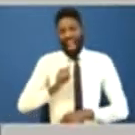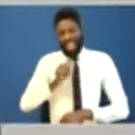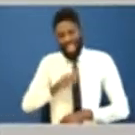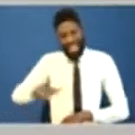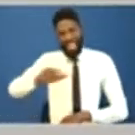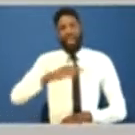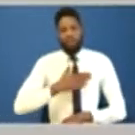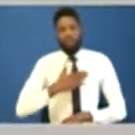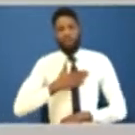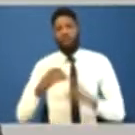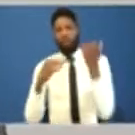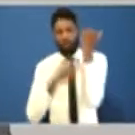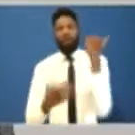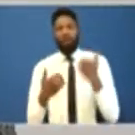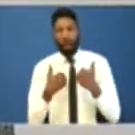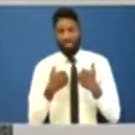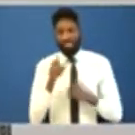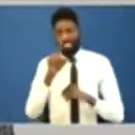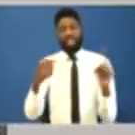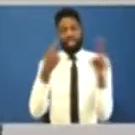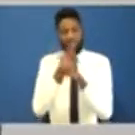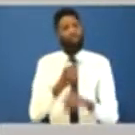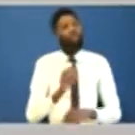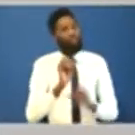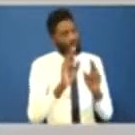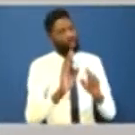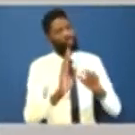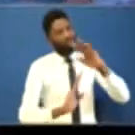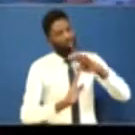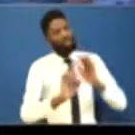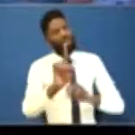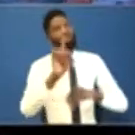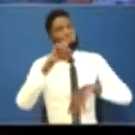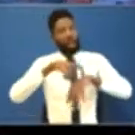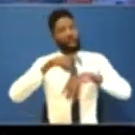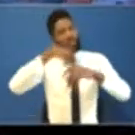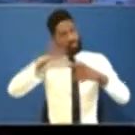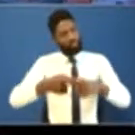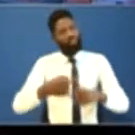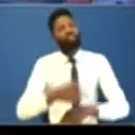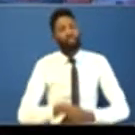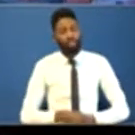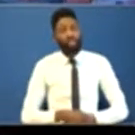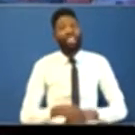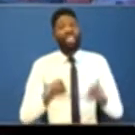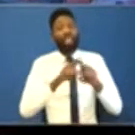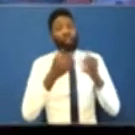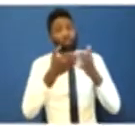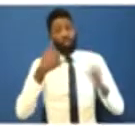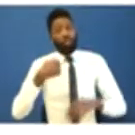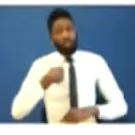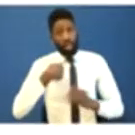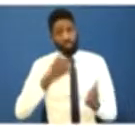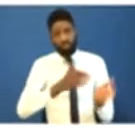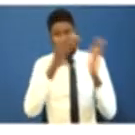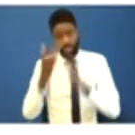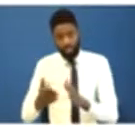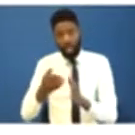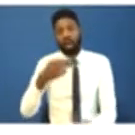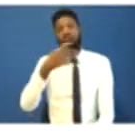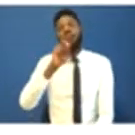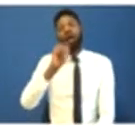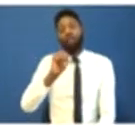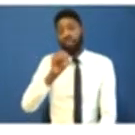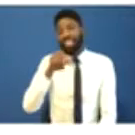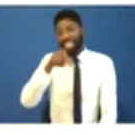made a lot of difference and that is what has kept me here your time is up thank you and before i go to harmon of this